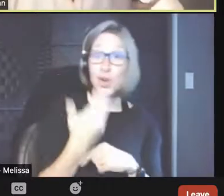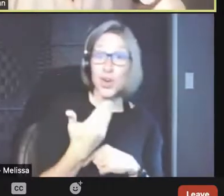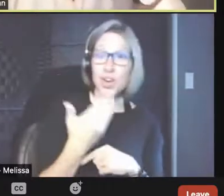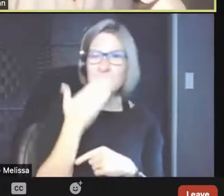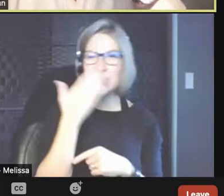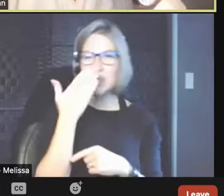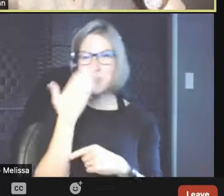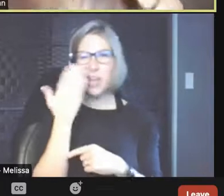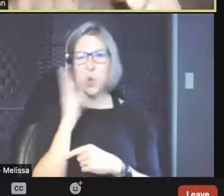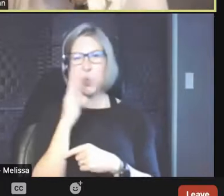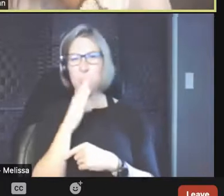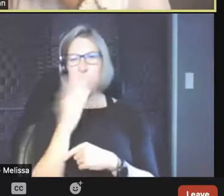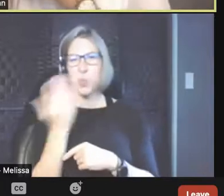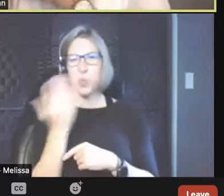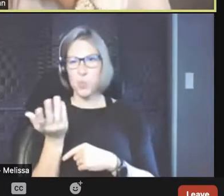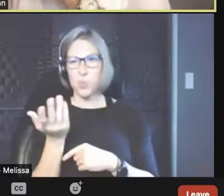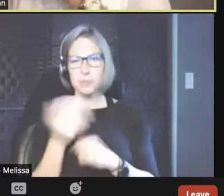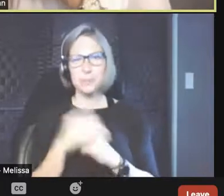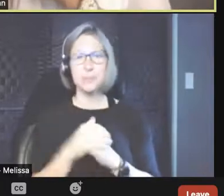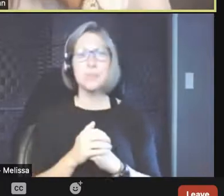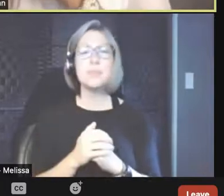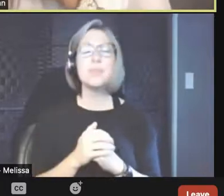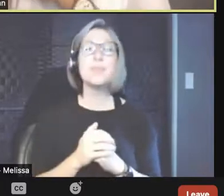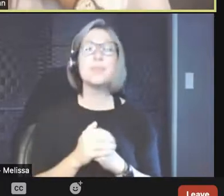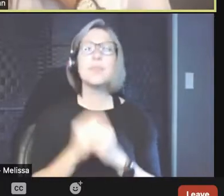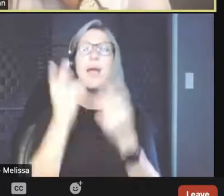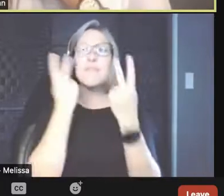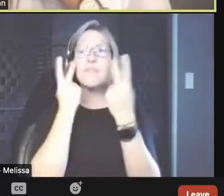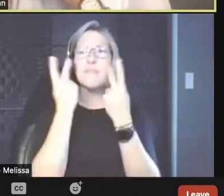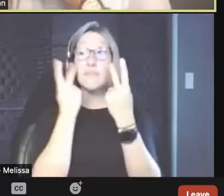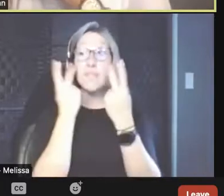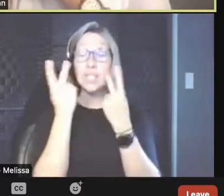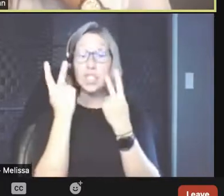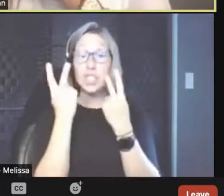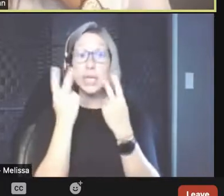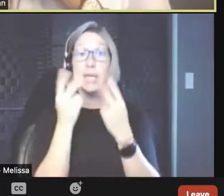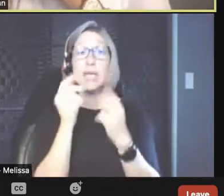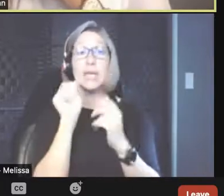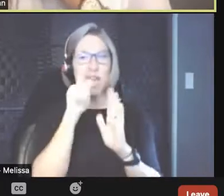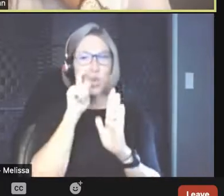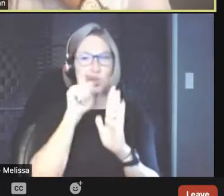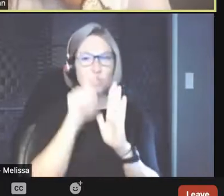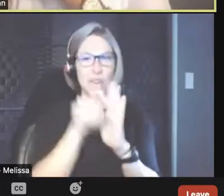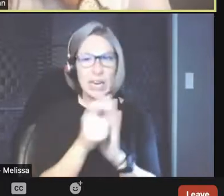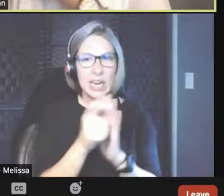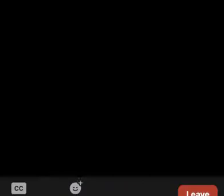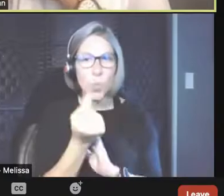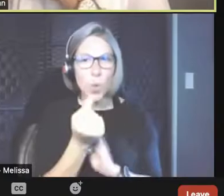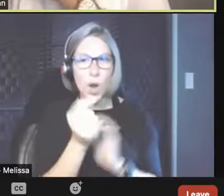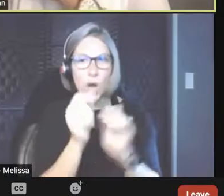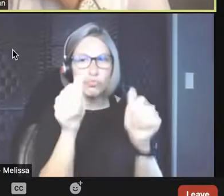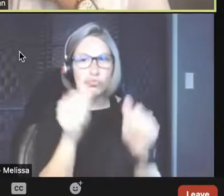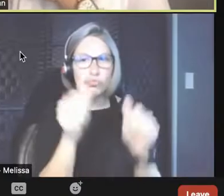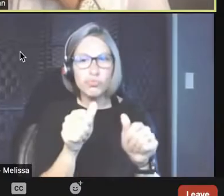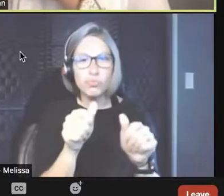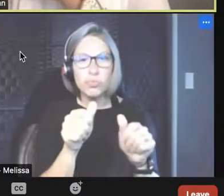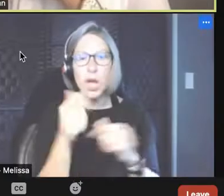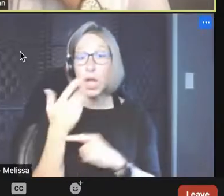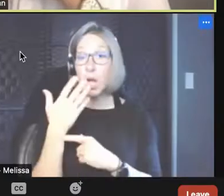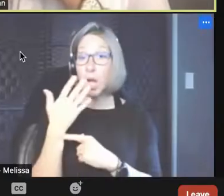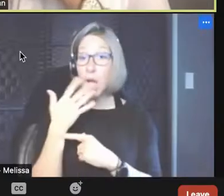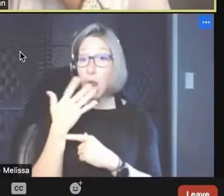to be gathered. And vision tells us whether I can recognize the form. Does the color help me